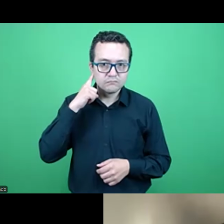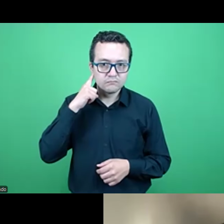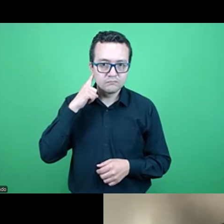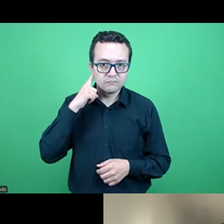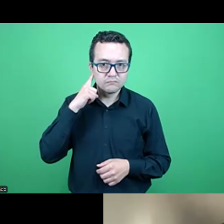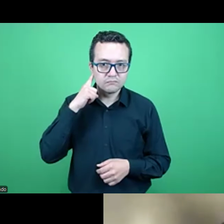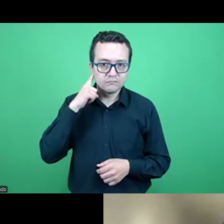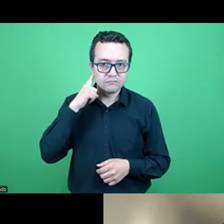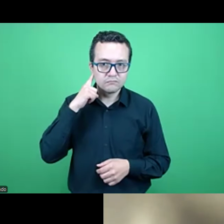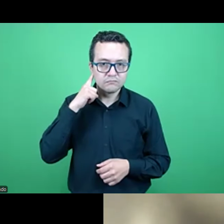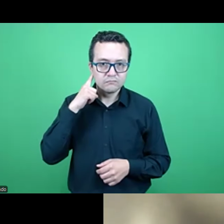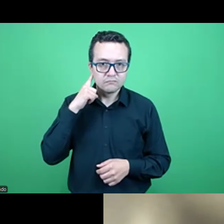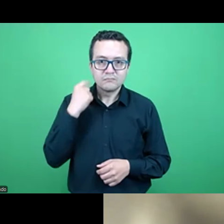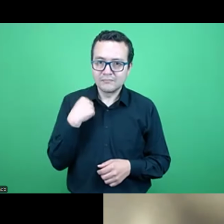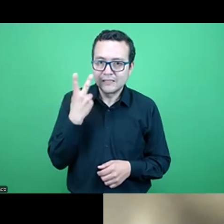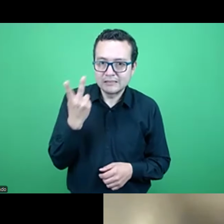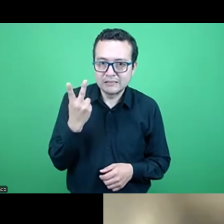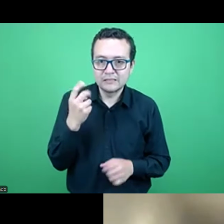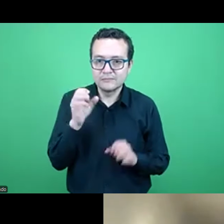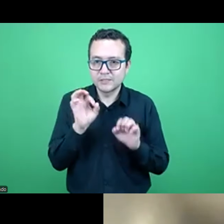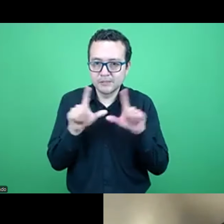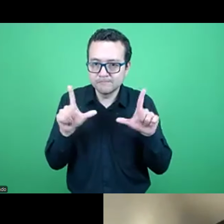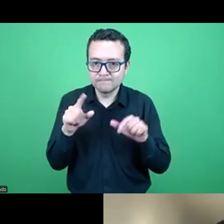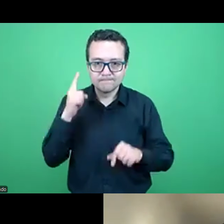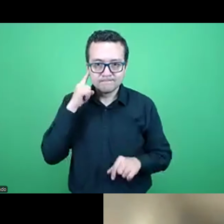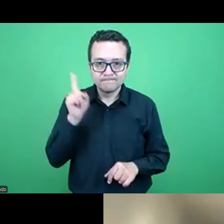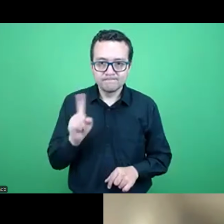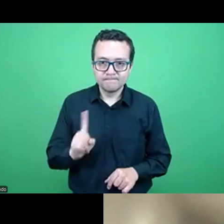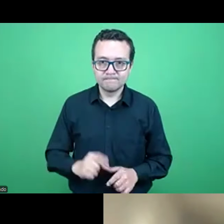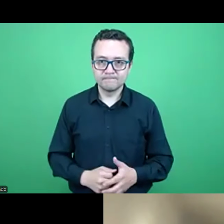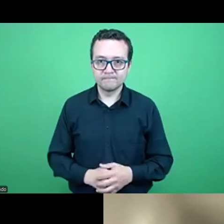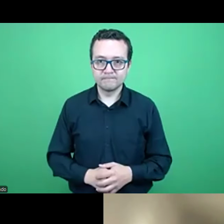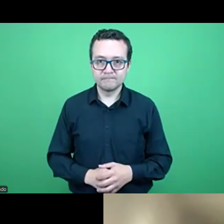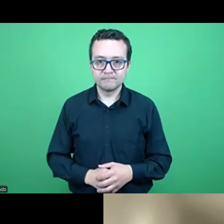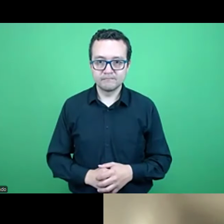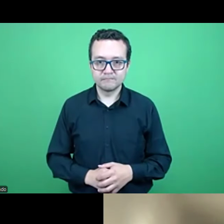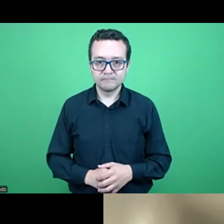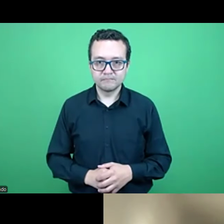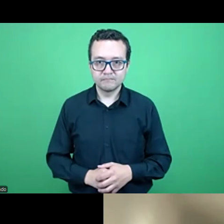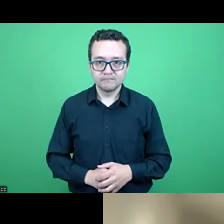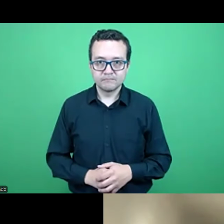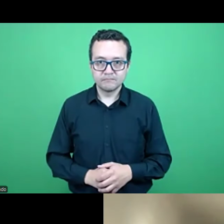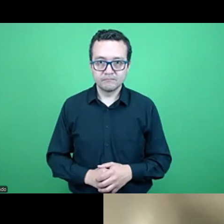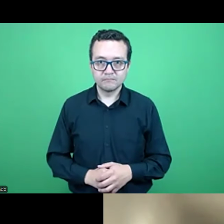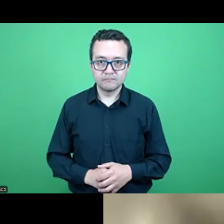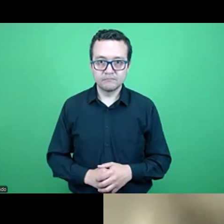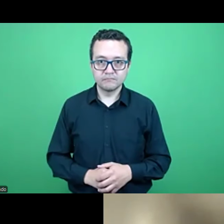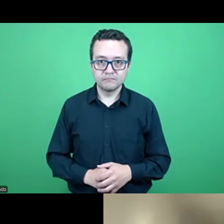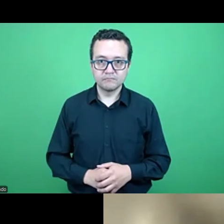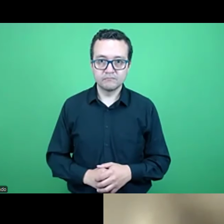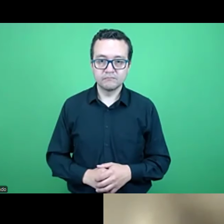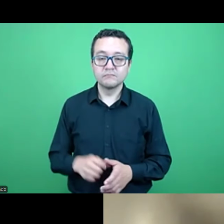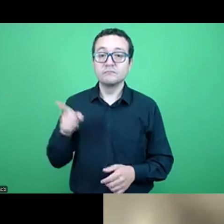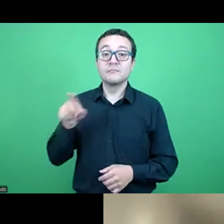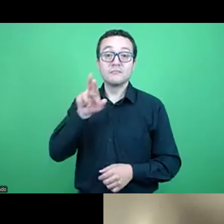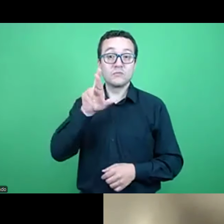Am I the only one? Please, Greta, jump in if I am No, the looks like his No, microphone you're is not turned the only off. one. Oh. You're not the only one. I mean, I